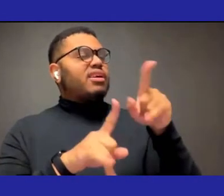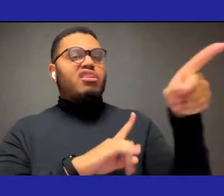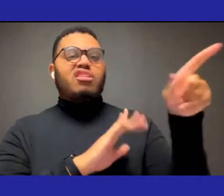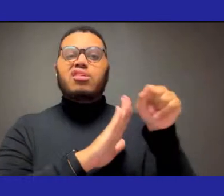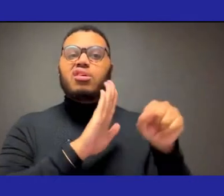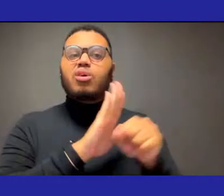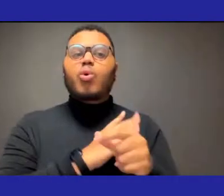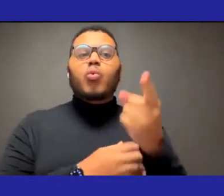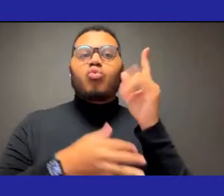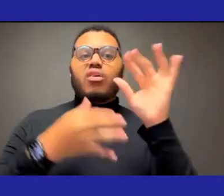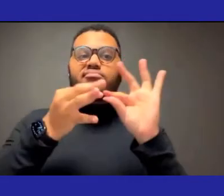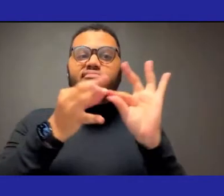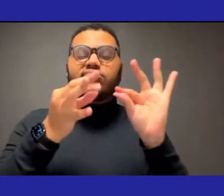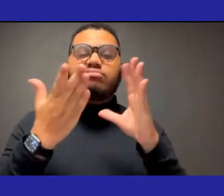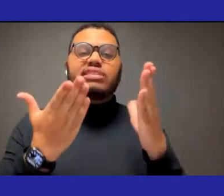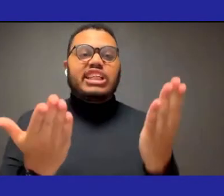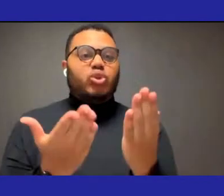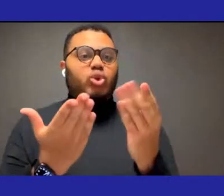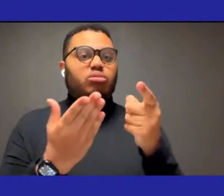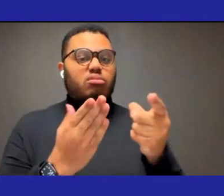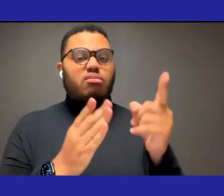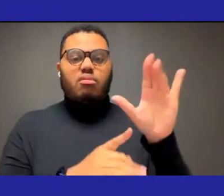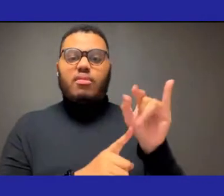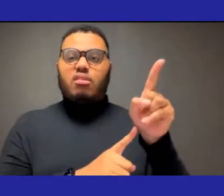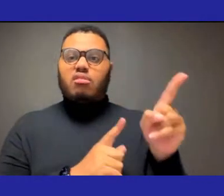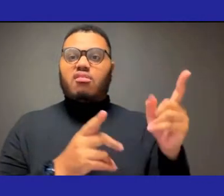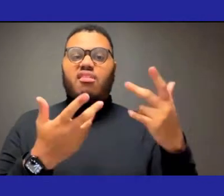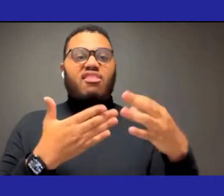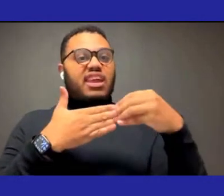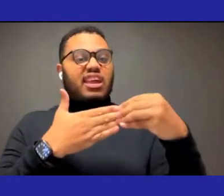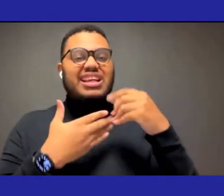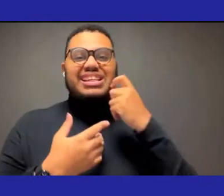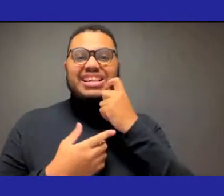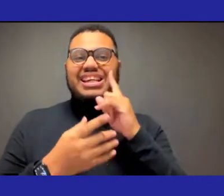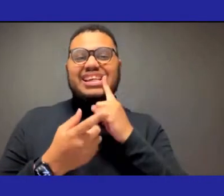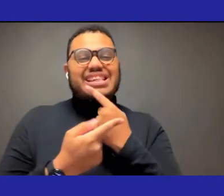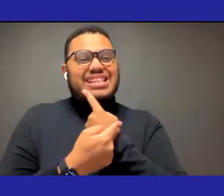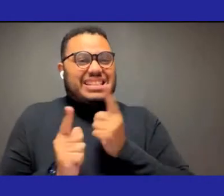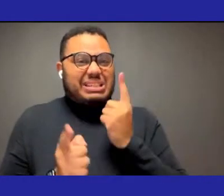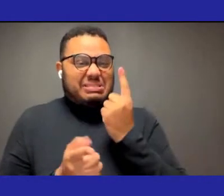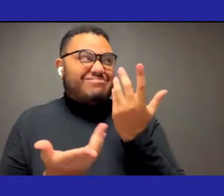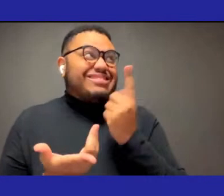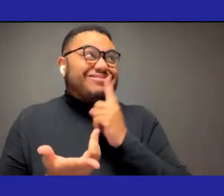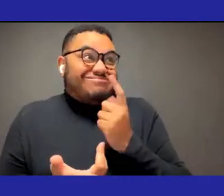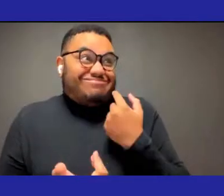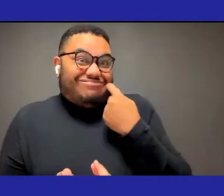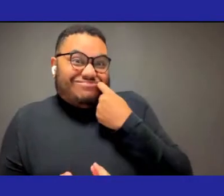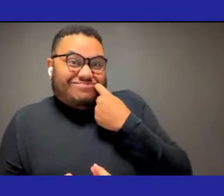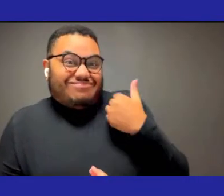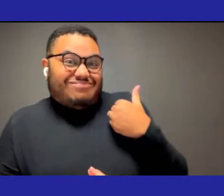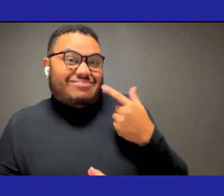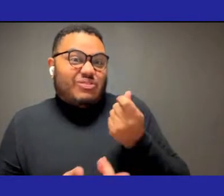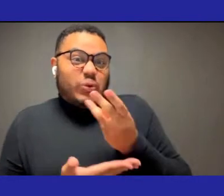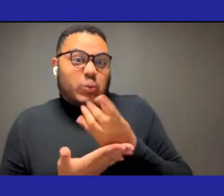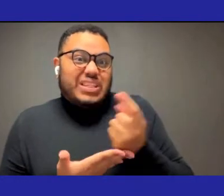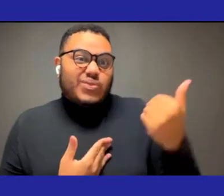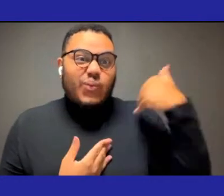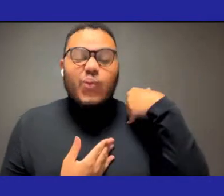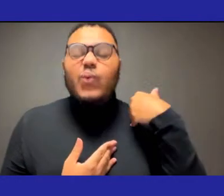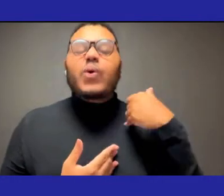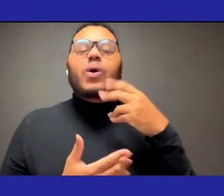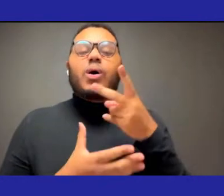here of the guidance just announced literally a few weeks ago. Both